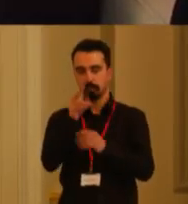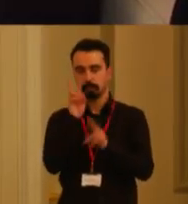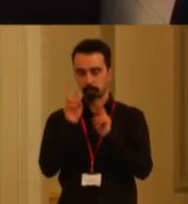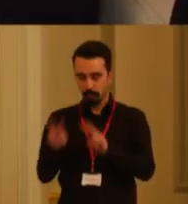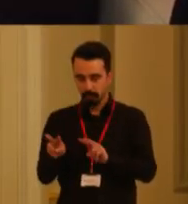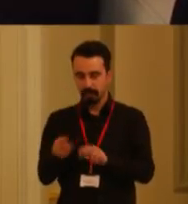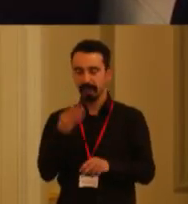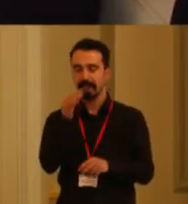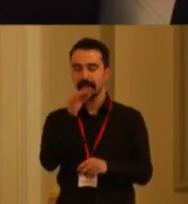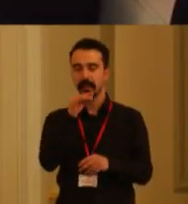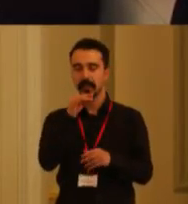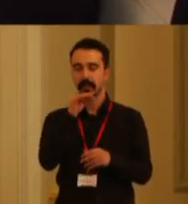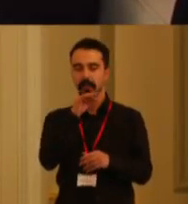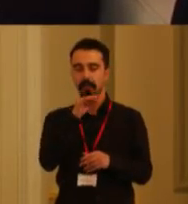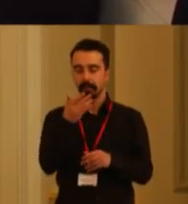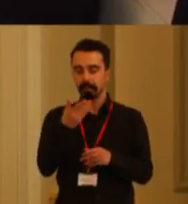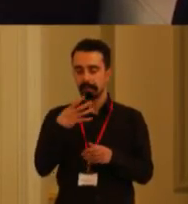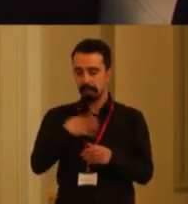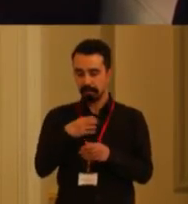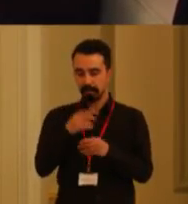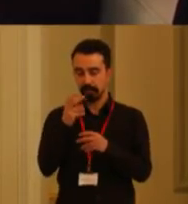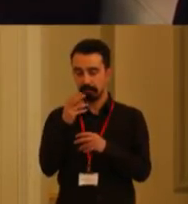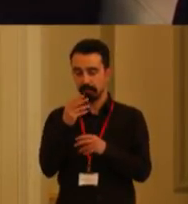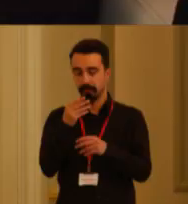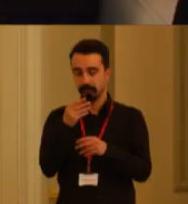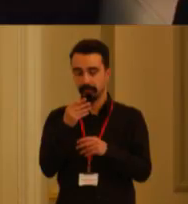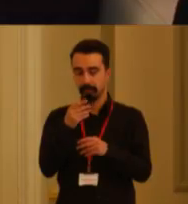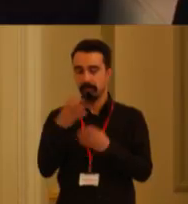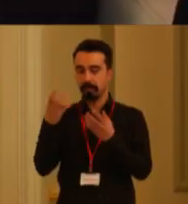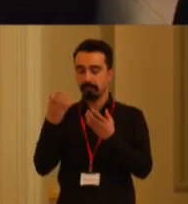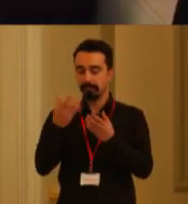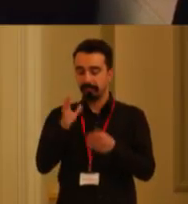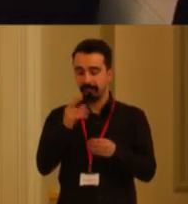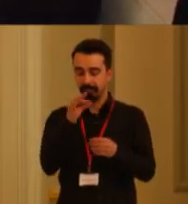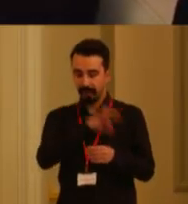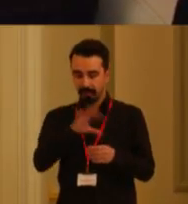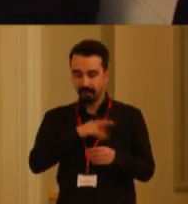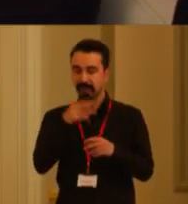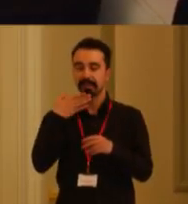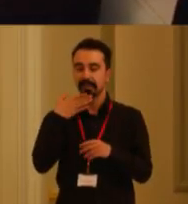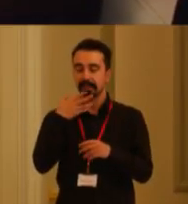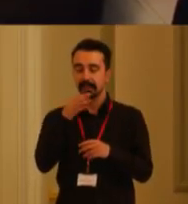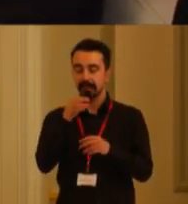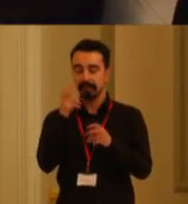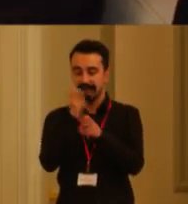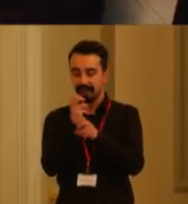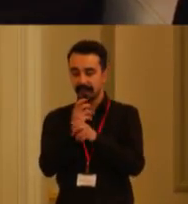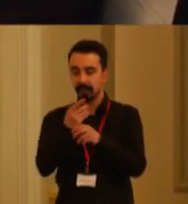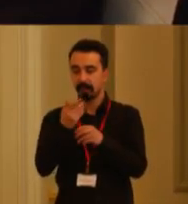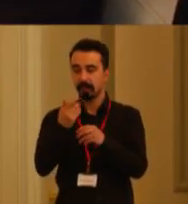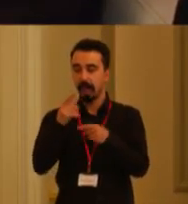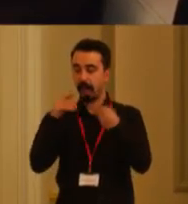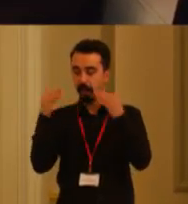opportunities, and threats, right, facing the youth segment. There are opportunities, but there are also exposures. But how do